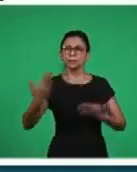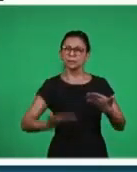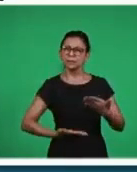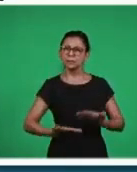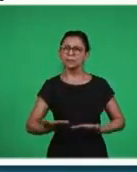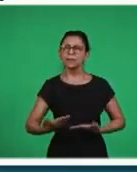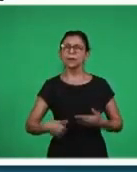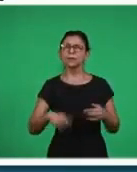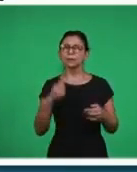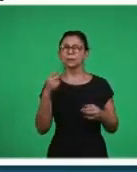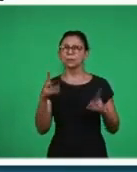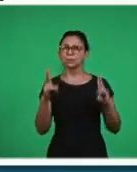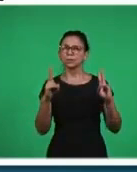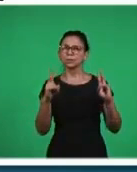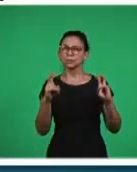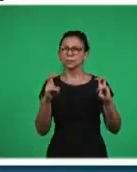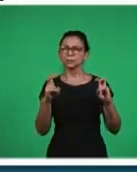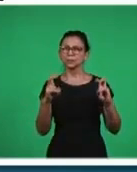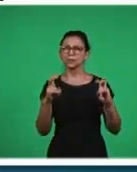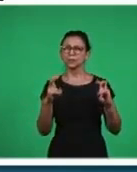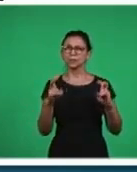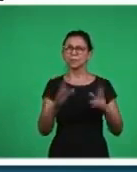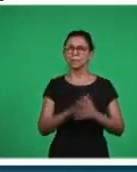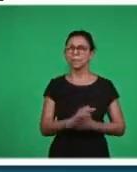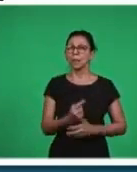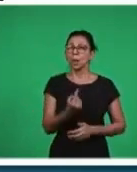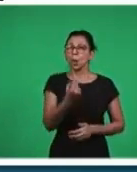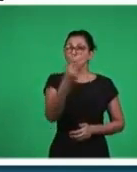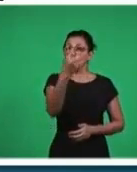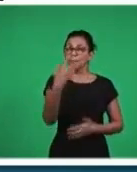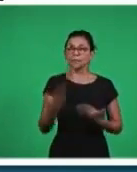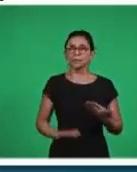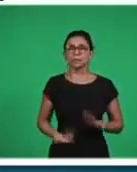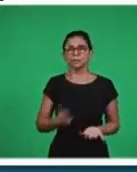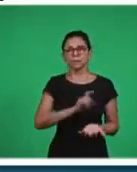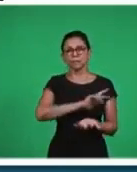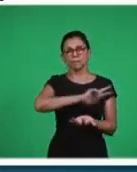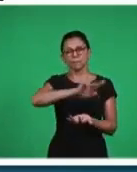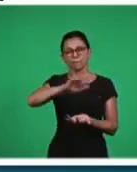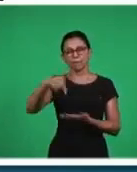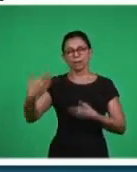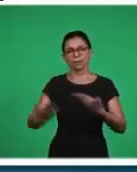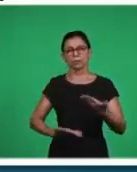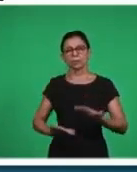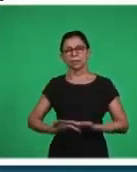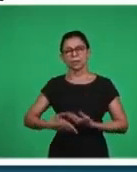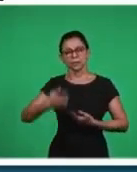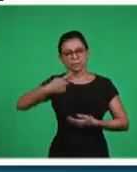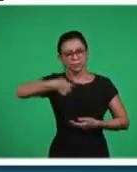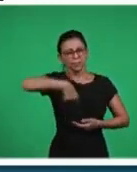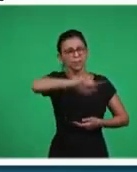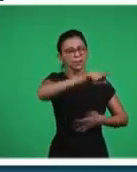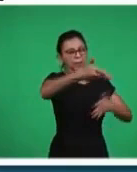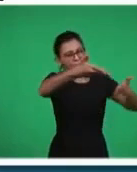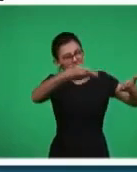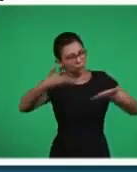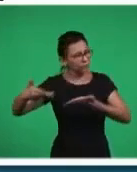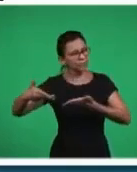He sent his servant, observe the bread. He sent his servant, it's not one servant, but the servant, the text says.